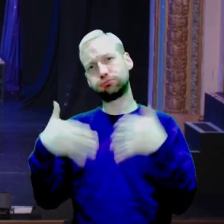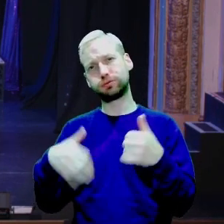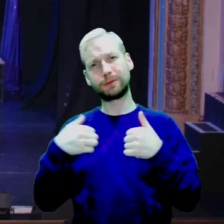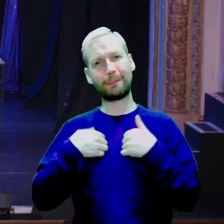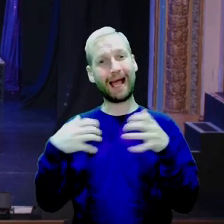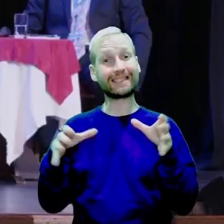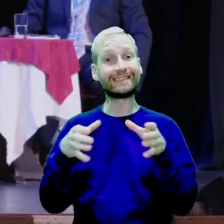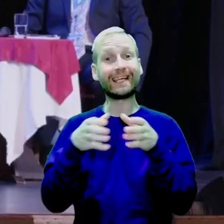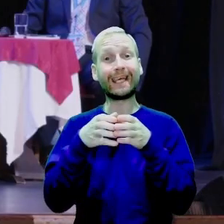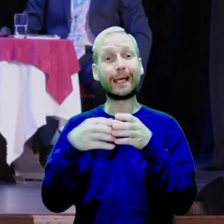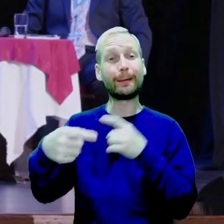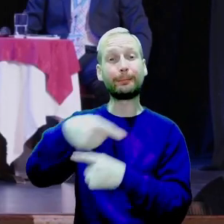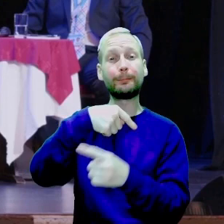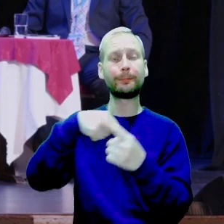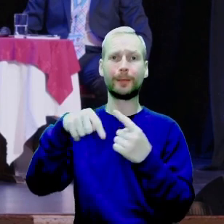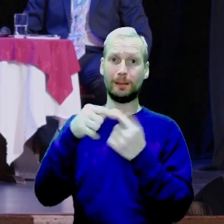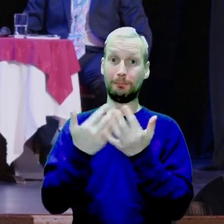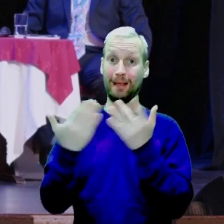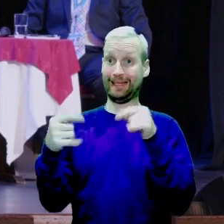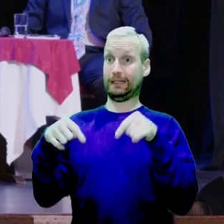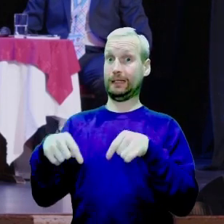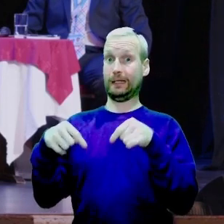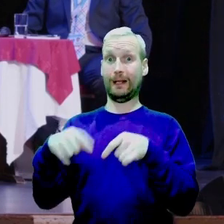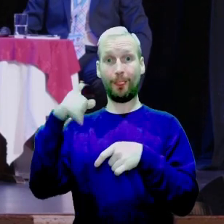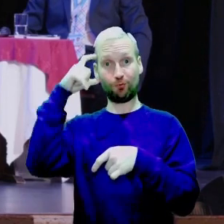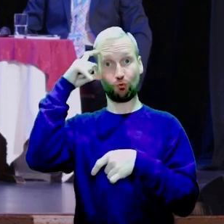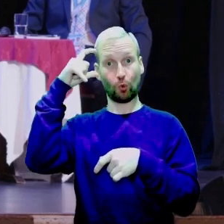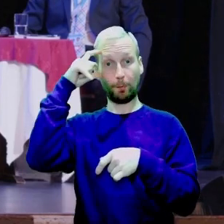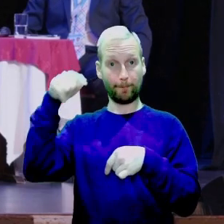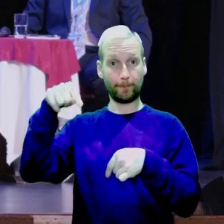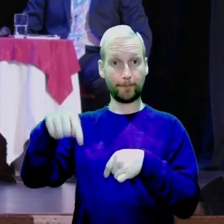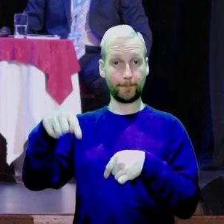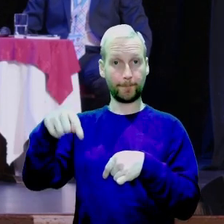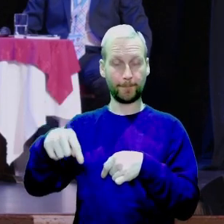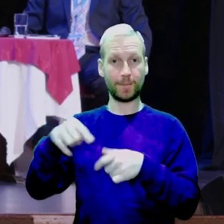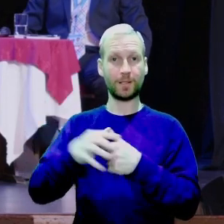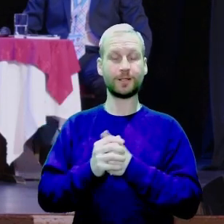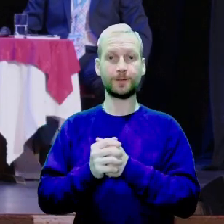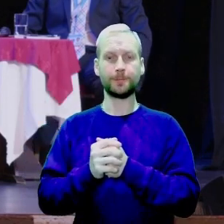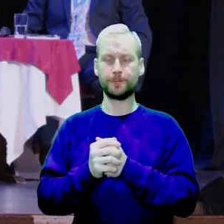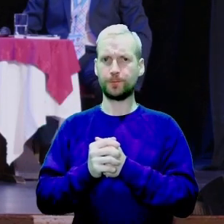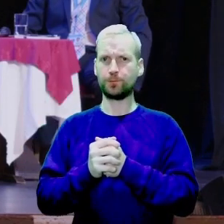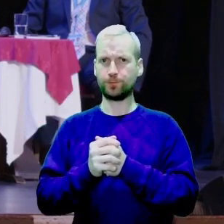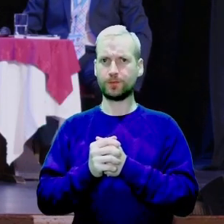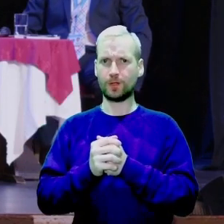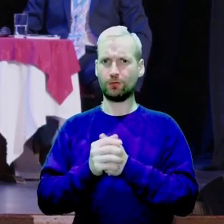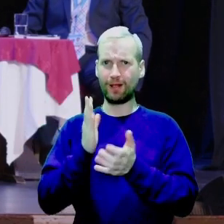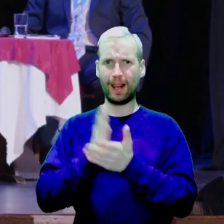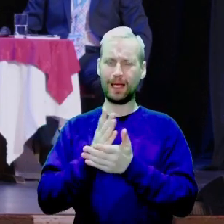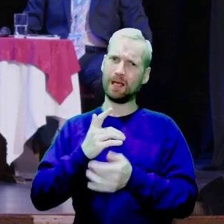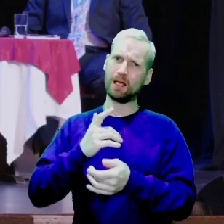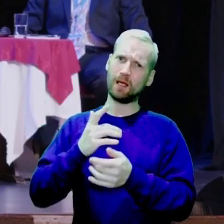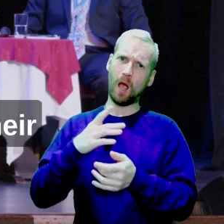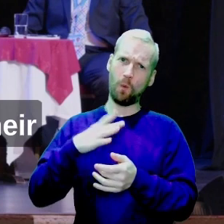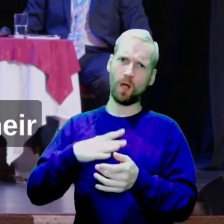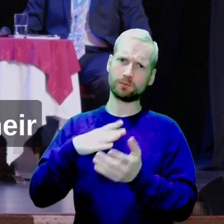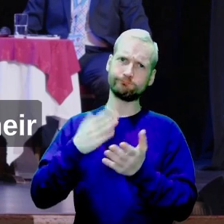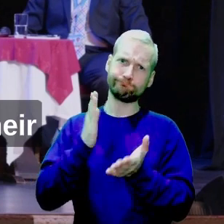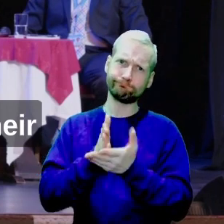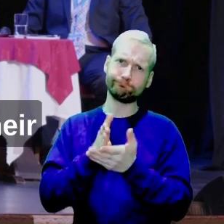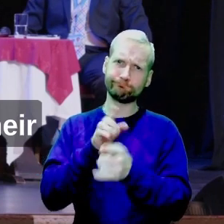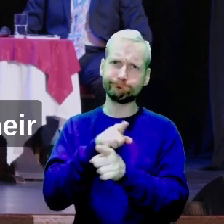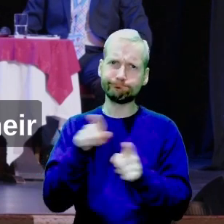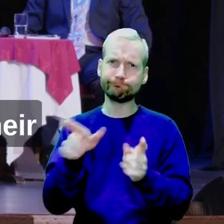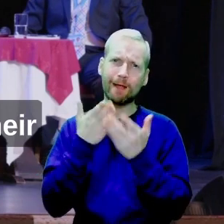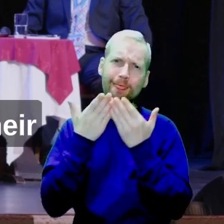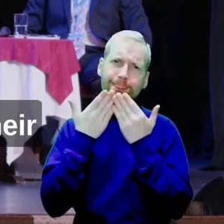who surrounds me, many of whom are here today. So this is yet another opportunity for me to actually personally thank them. Their knowledge